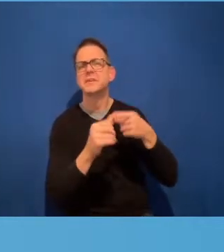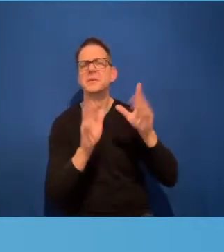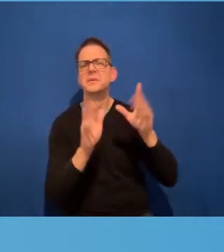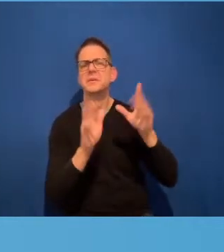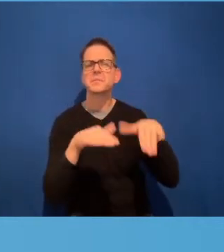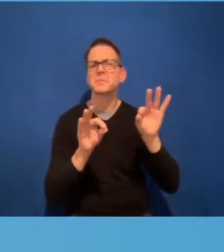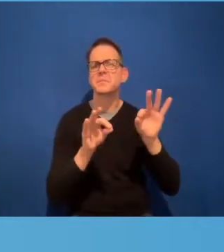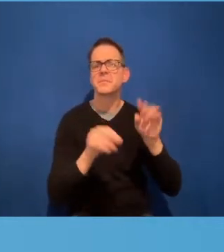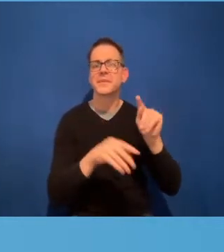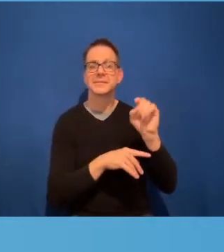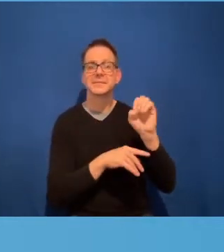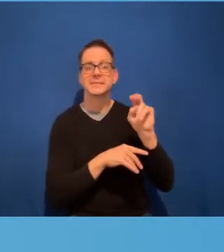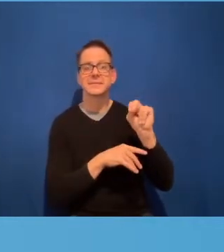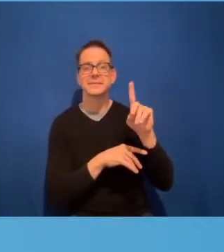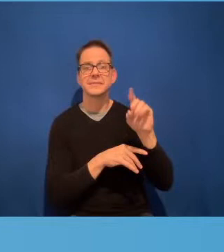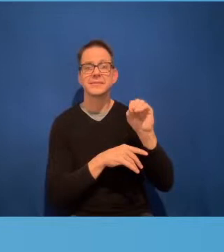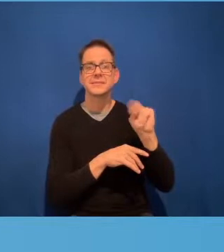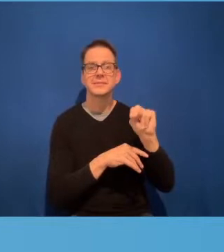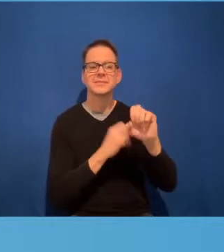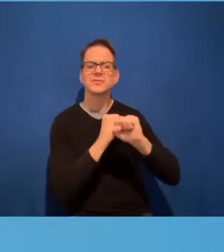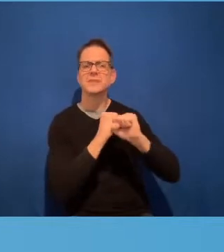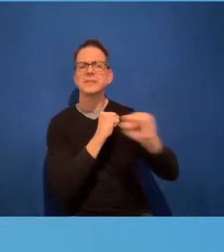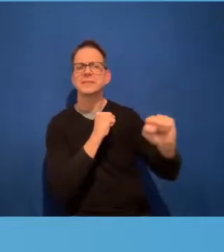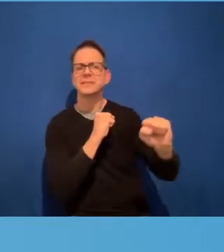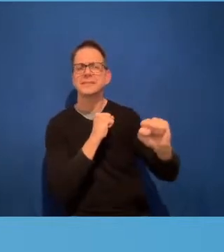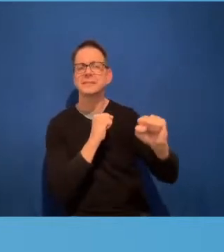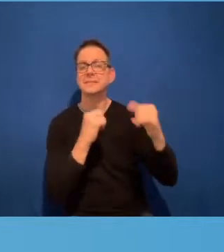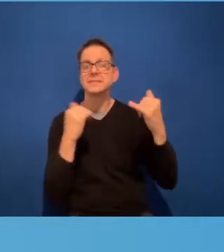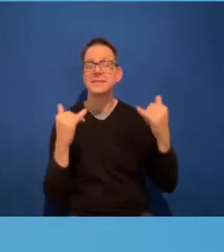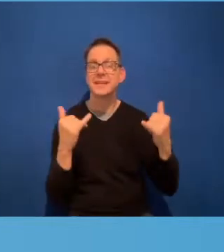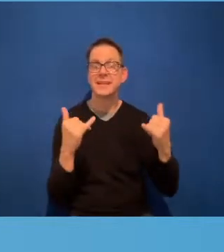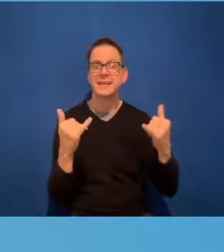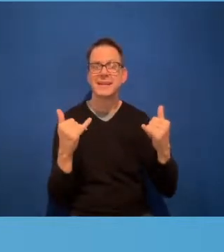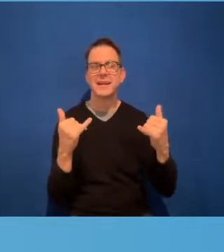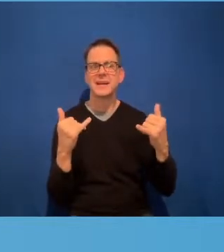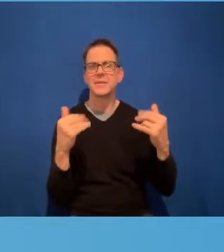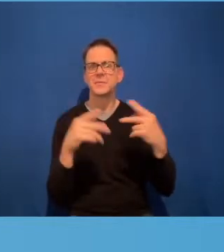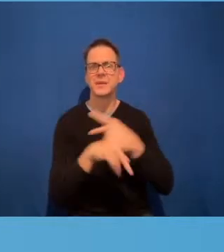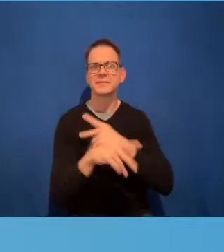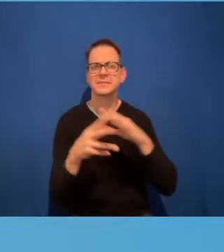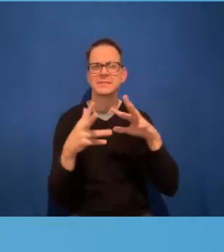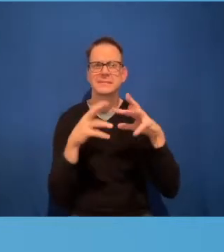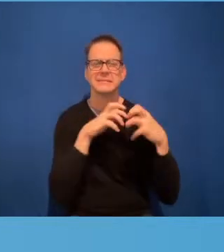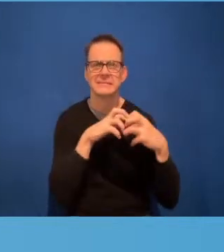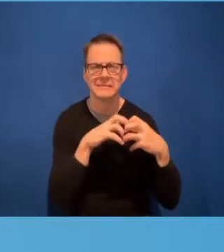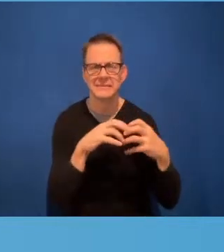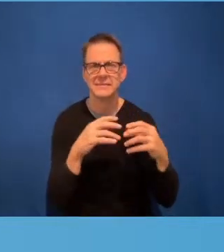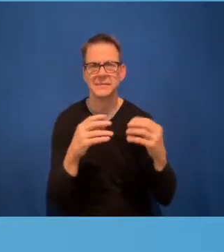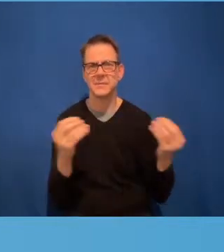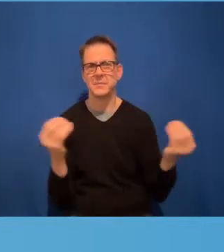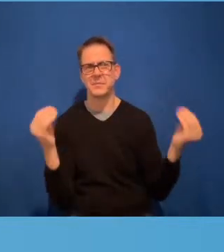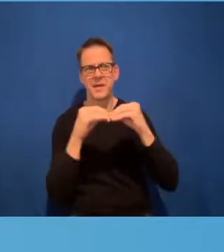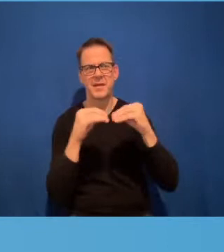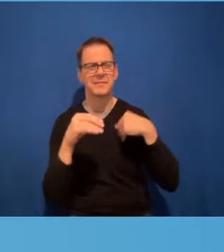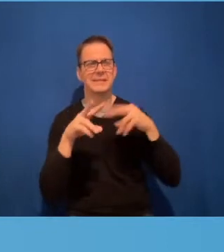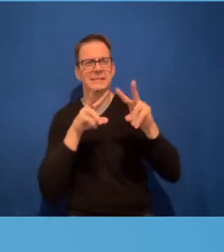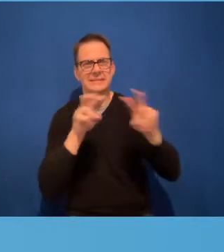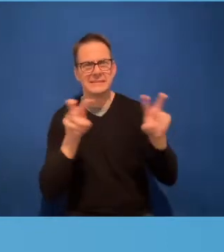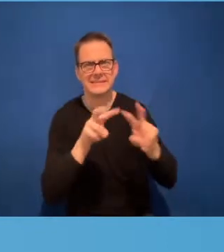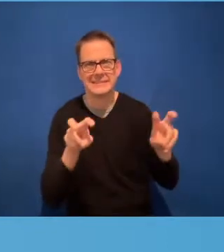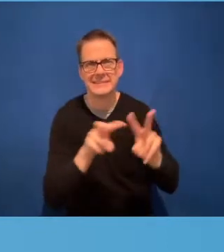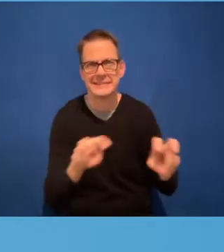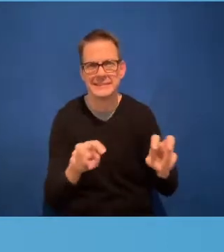very complex tendon injury that needs a lot more intensive assessment, more time to examine them and to set them up with